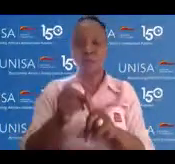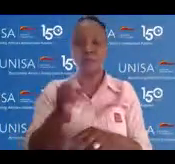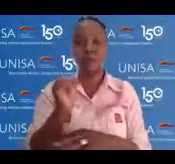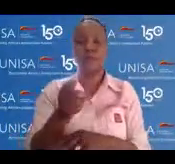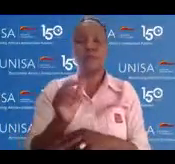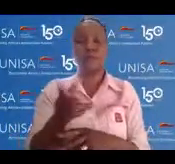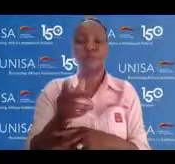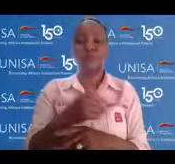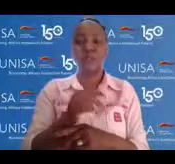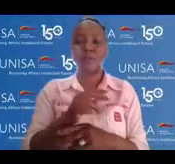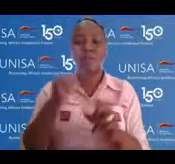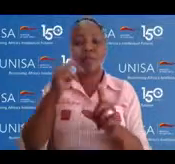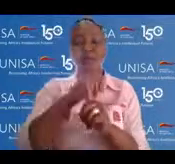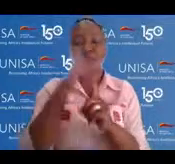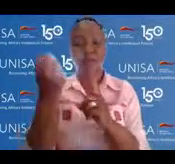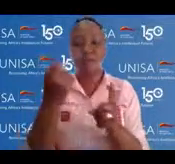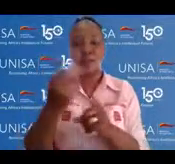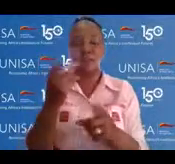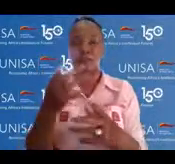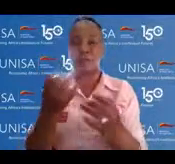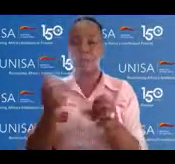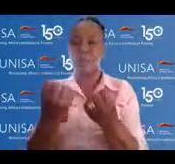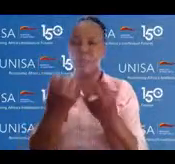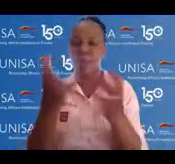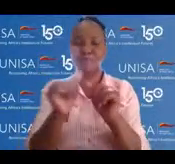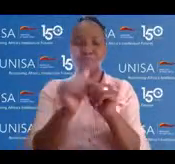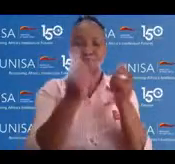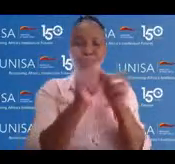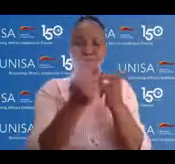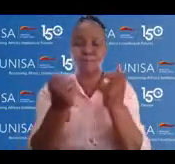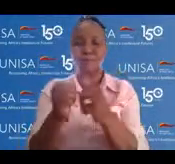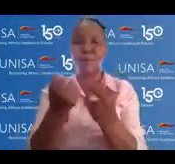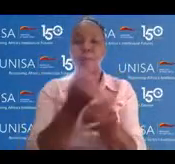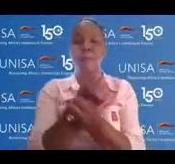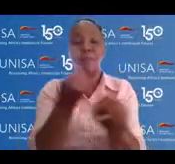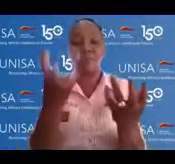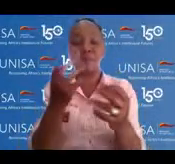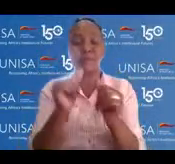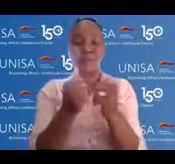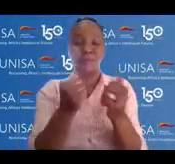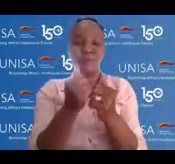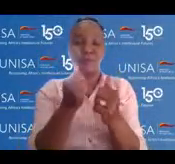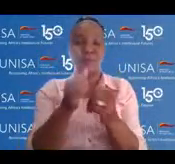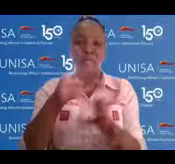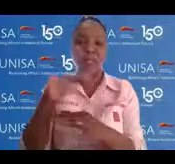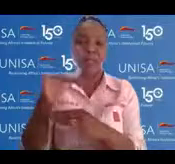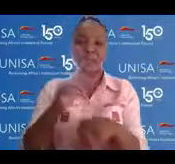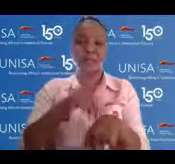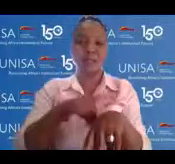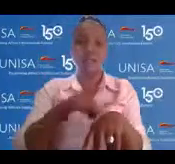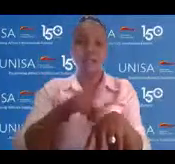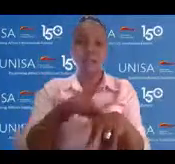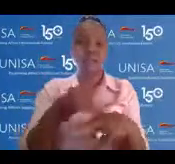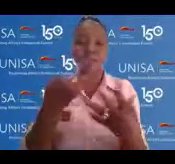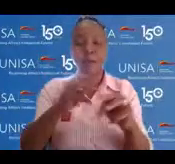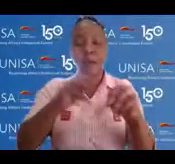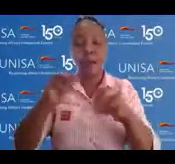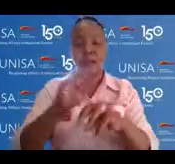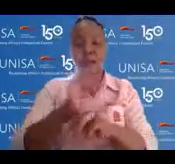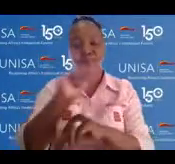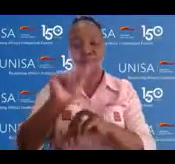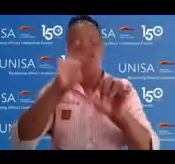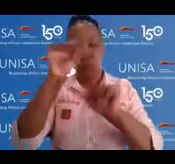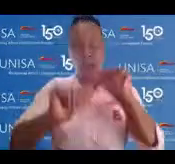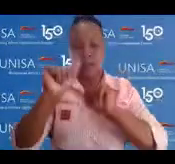can bring many challenges, and some of the challenges, beside time and the rest of time and management of your assessments, is also